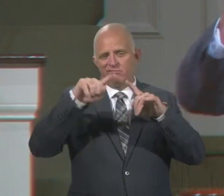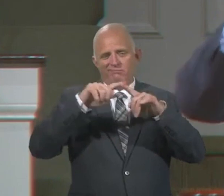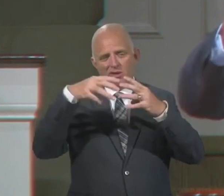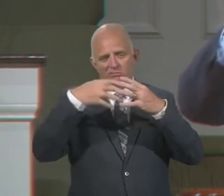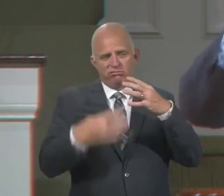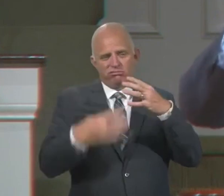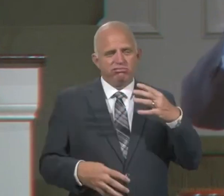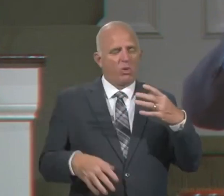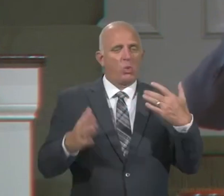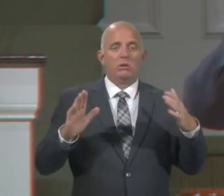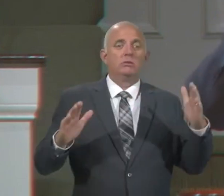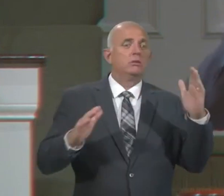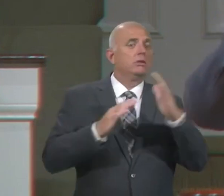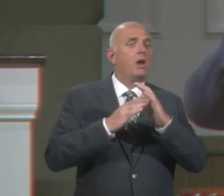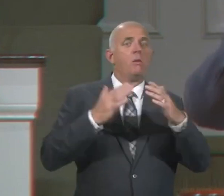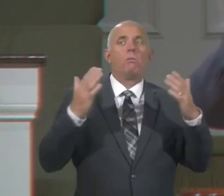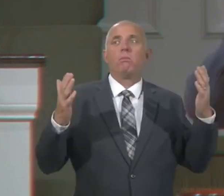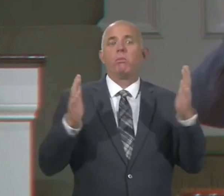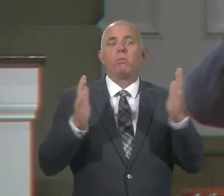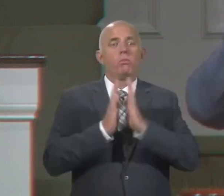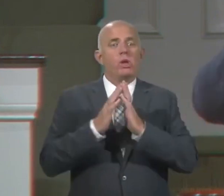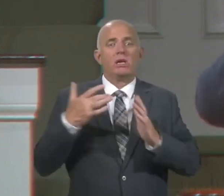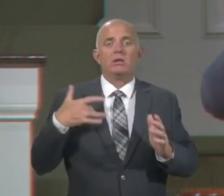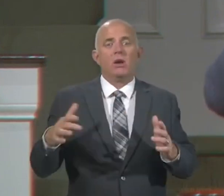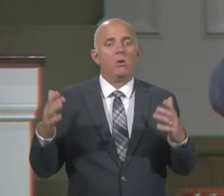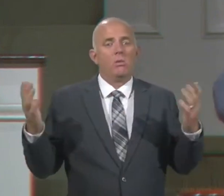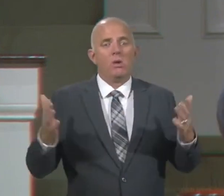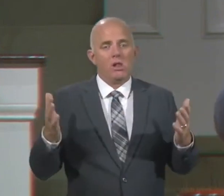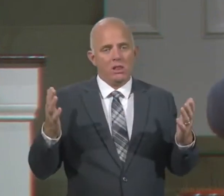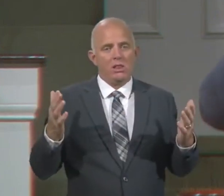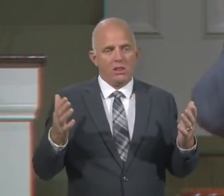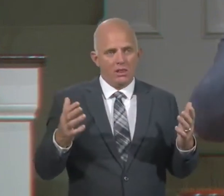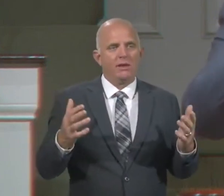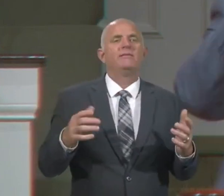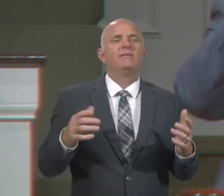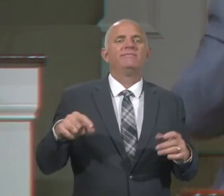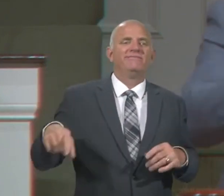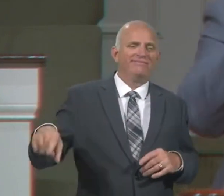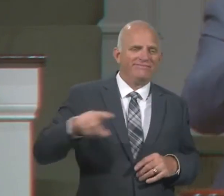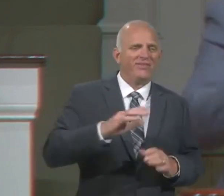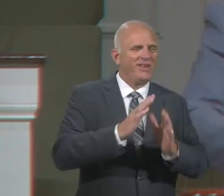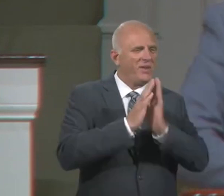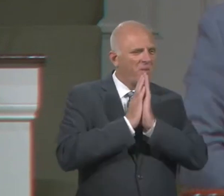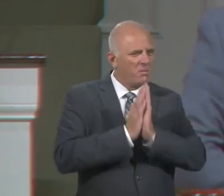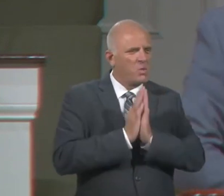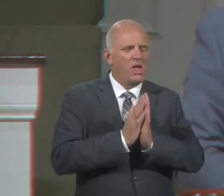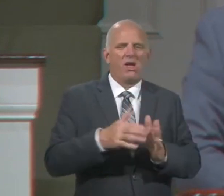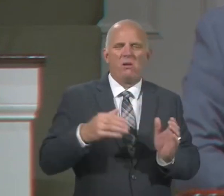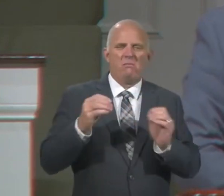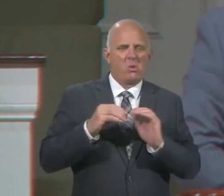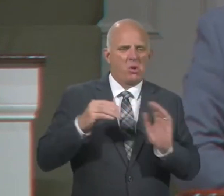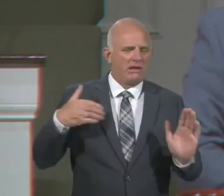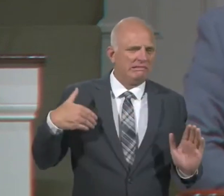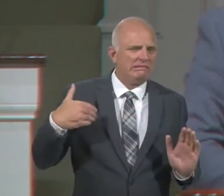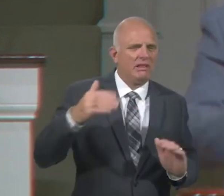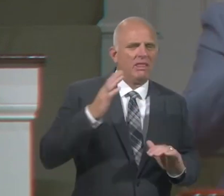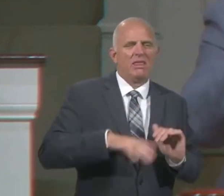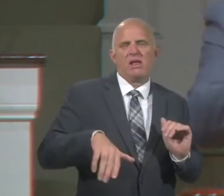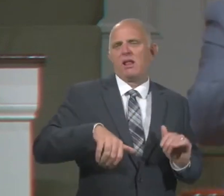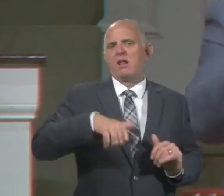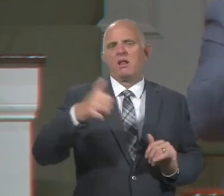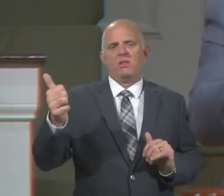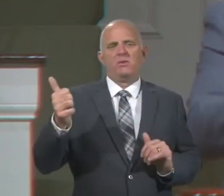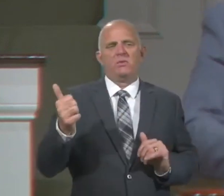number one prayer, the prayer that he prayed more than any other prayer, was